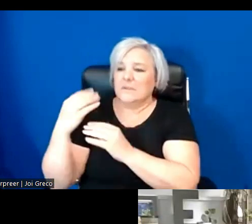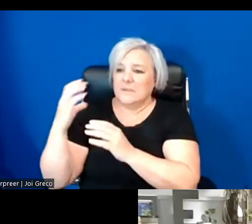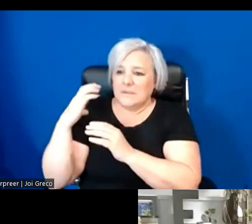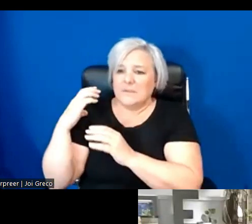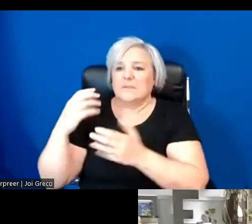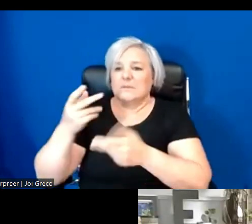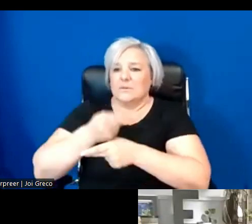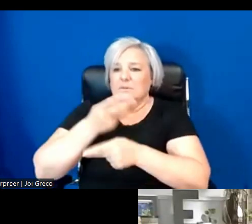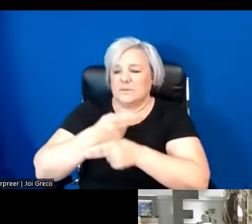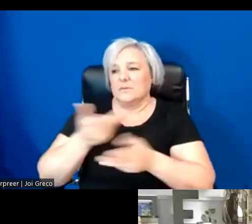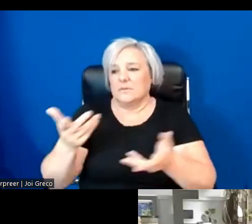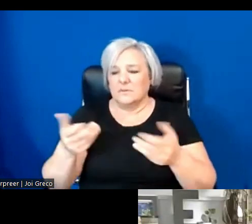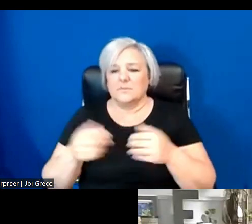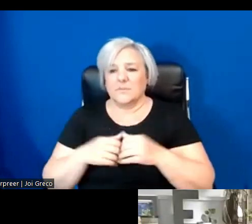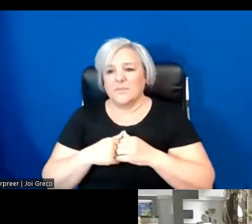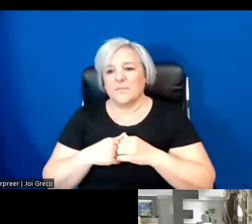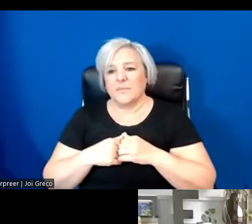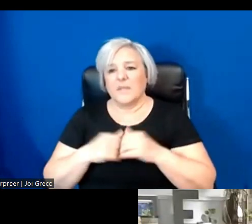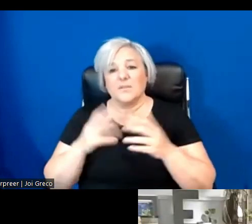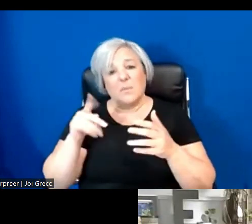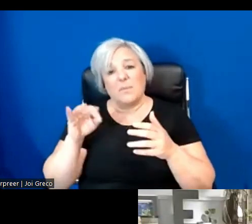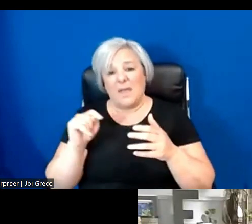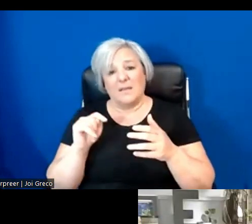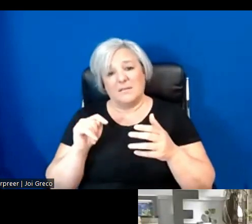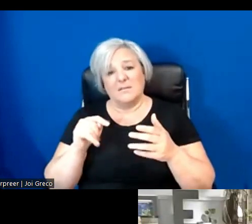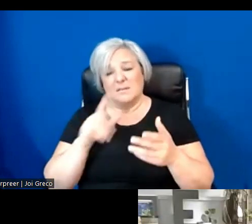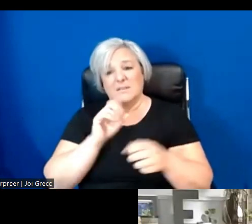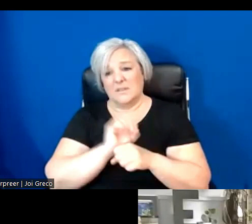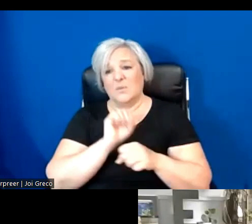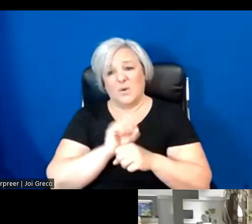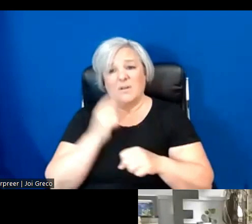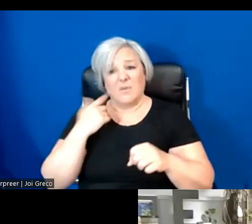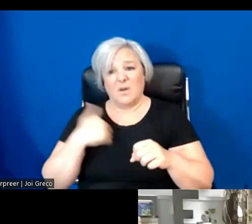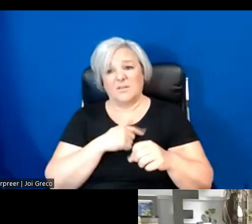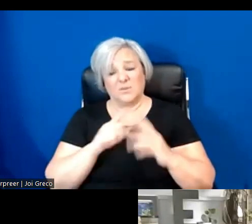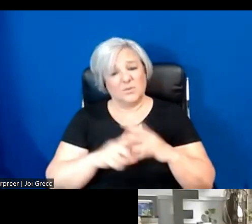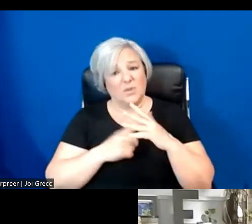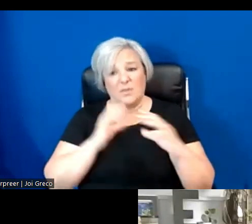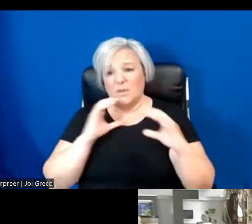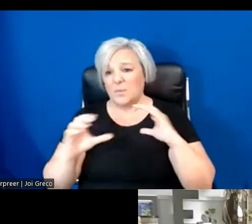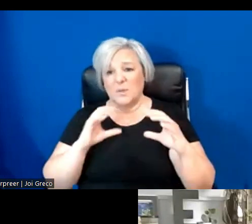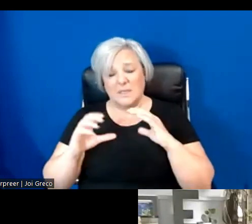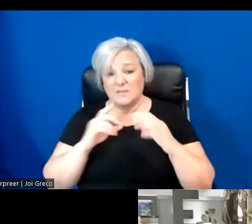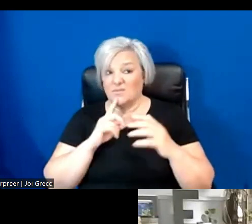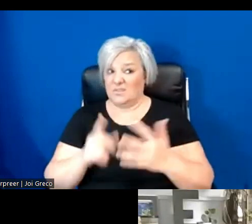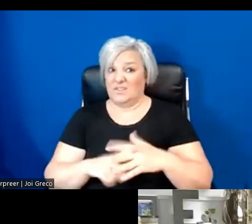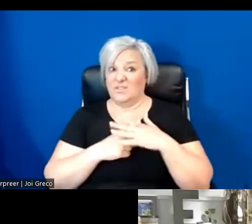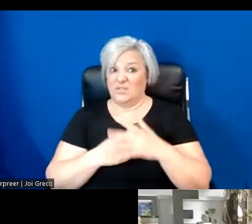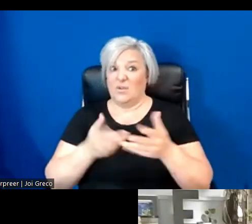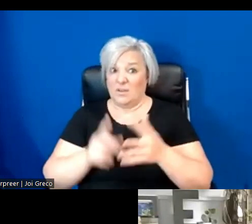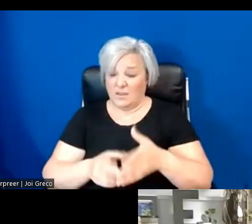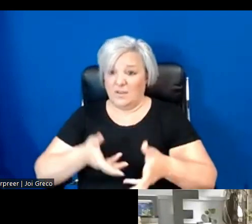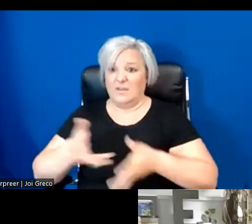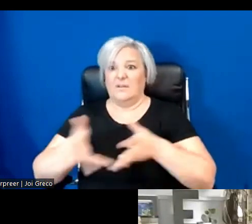communicate. And so Pat did all that work for us up front to just start that communication. And it really started with conversations